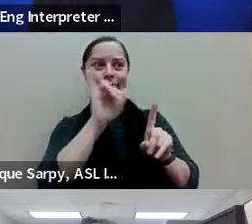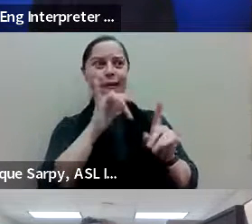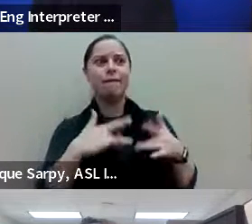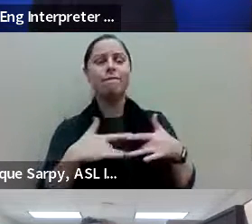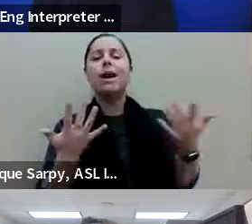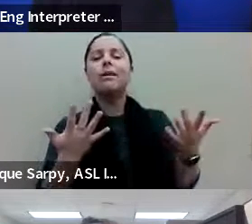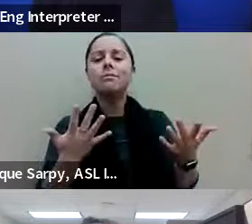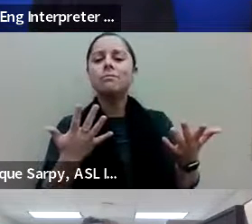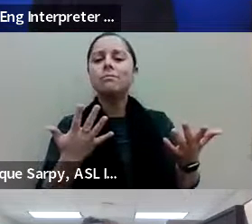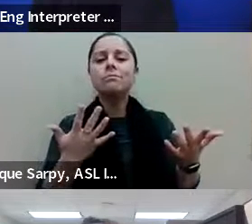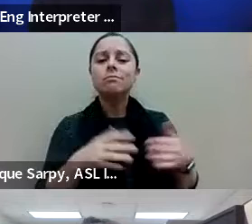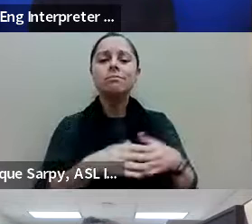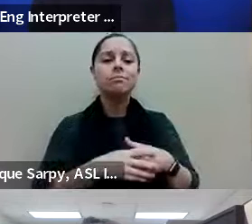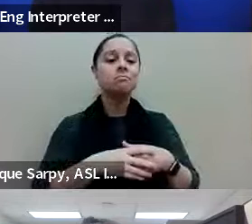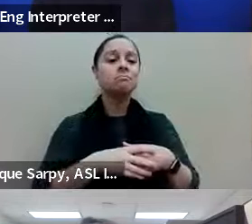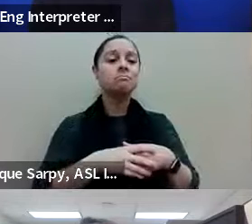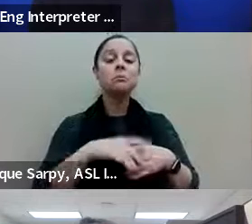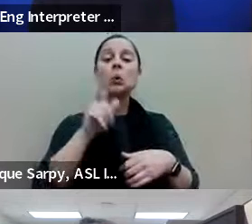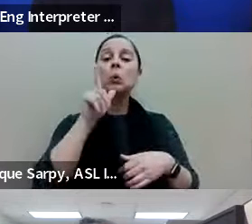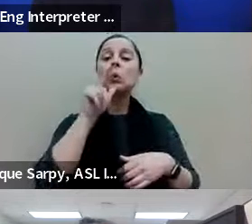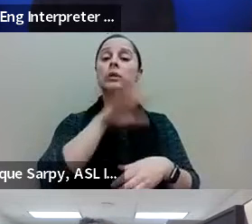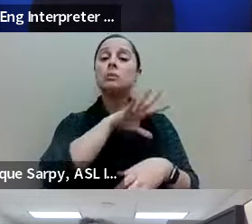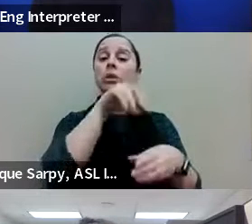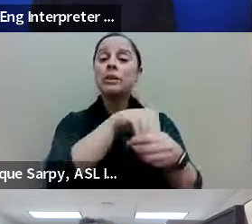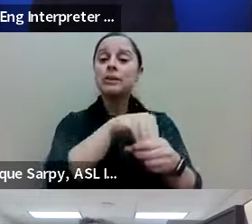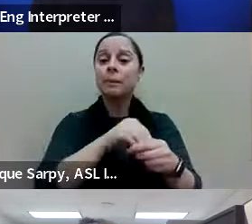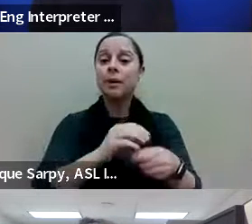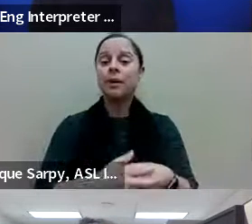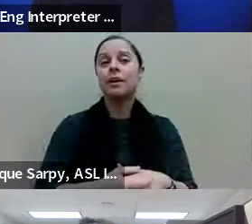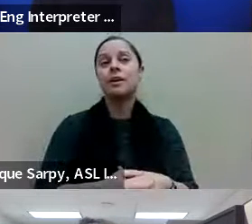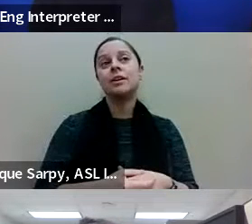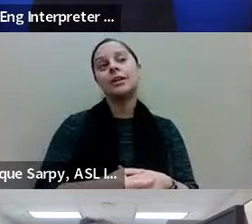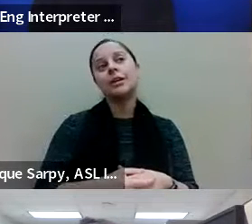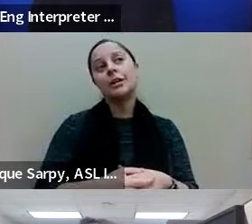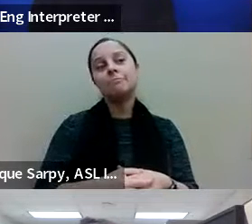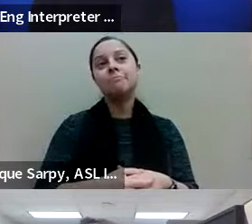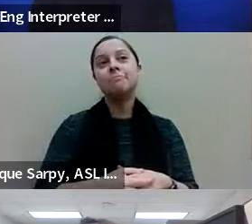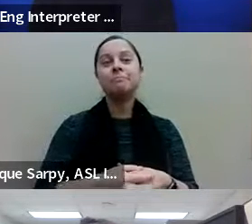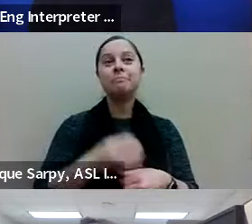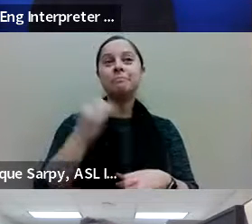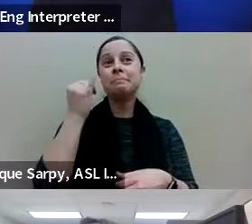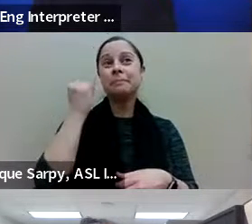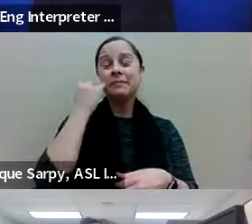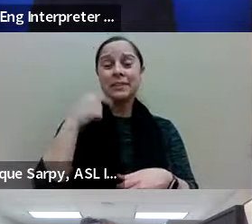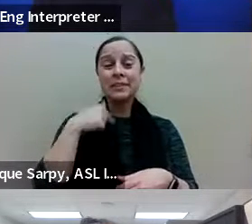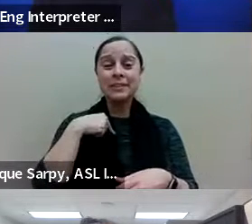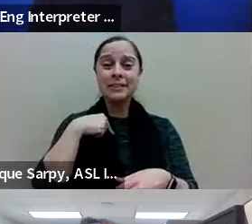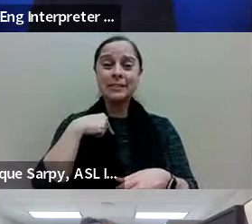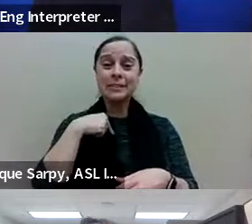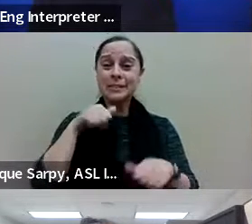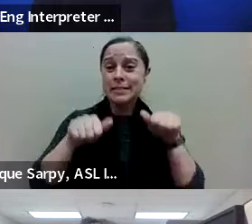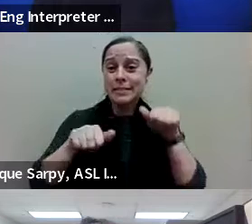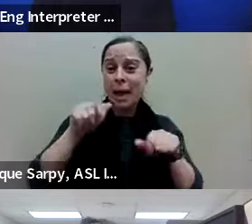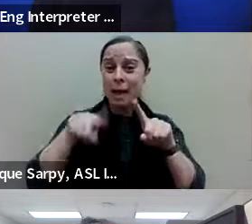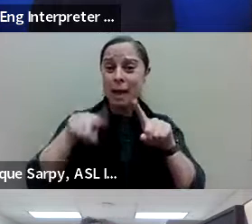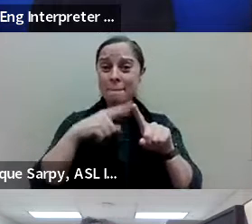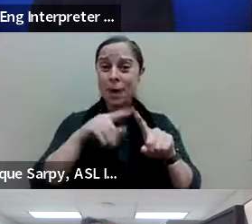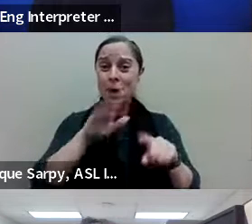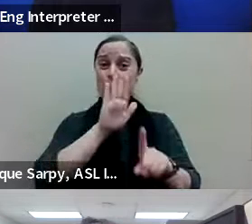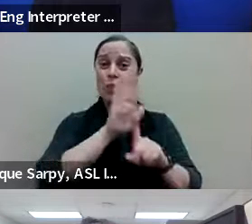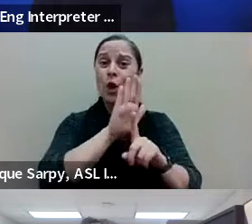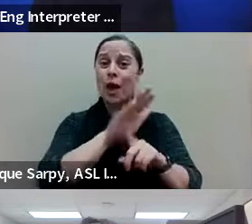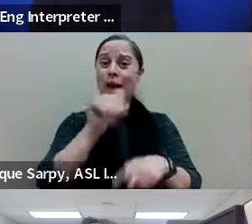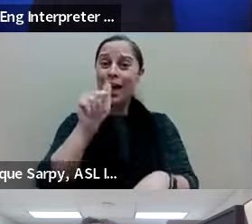who's participating, and if I'm not sure of the ADA accommodations, I